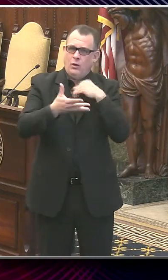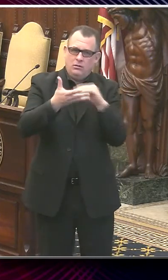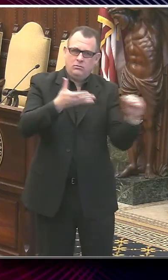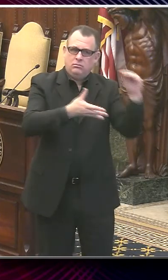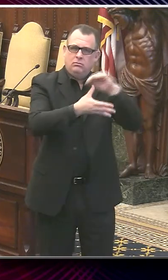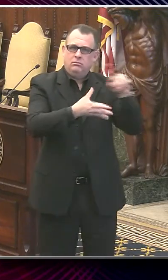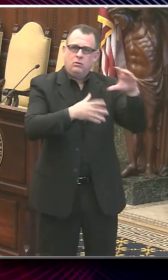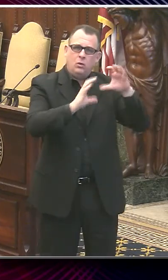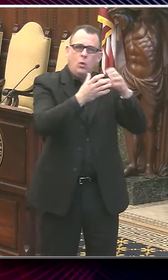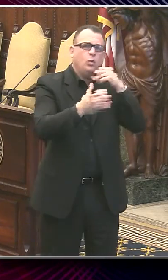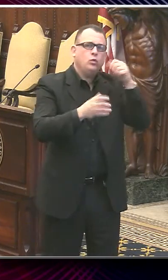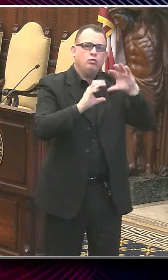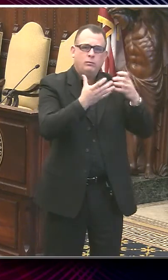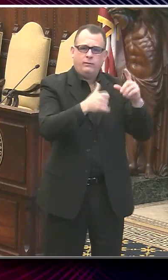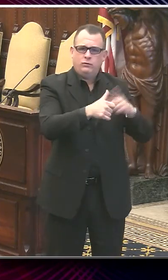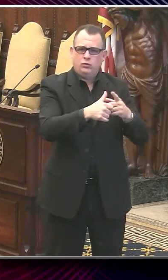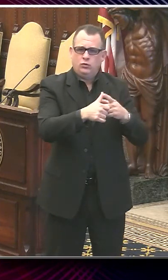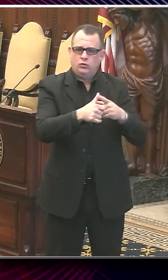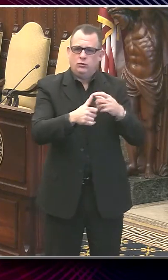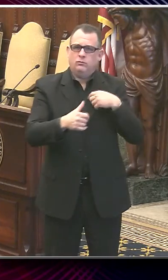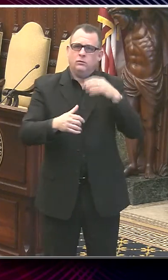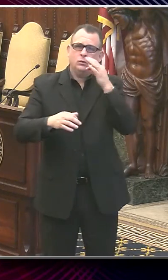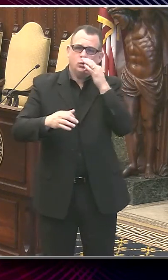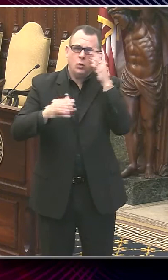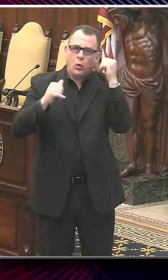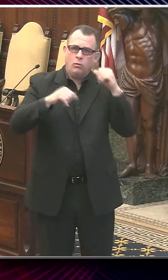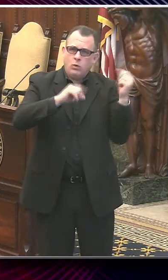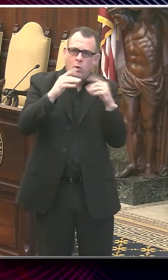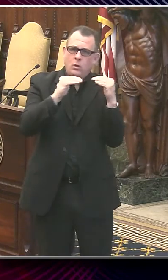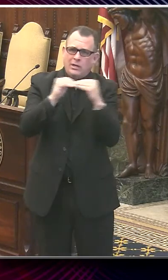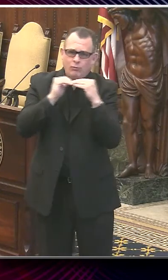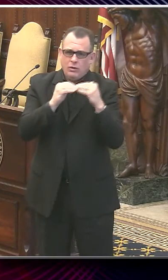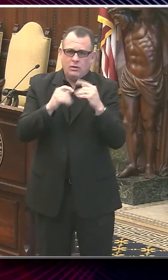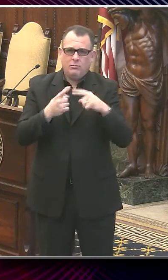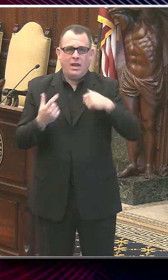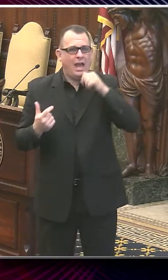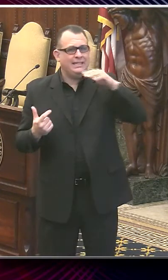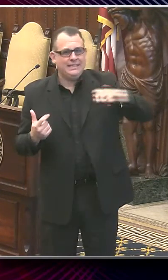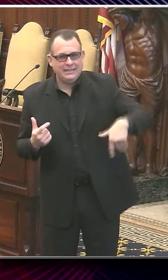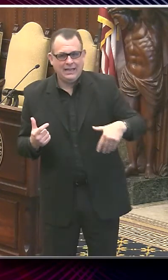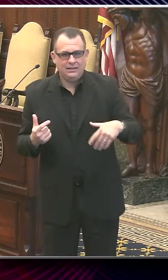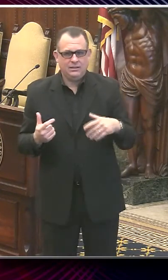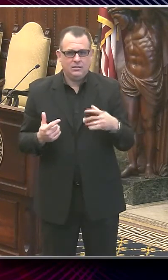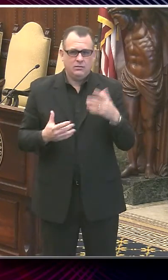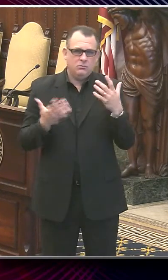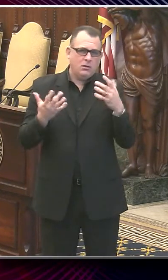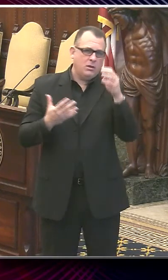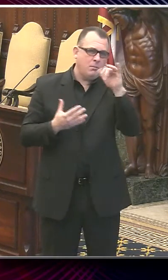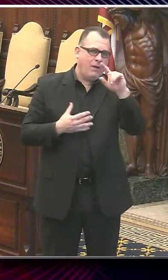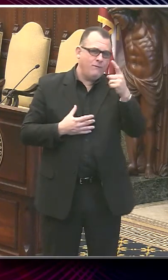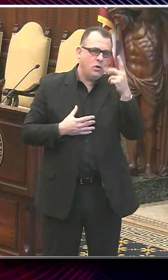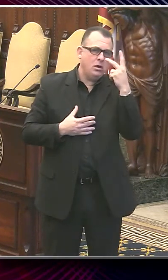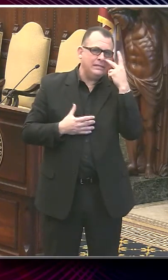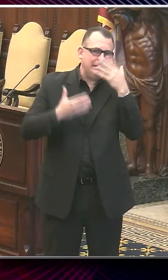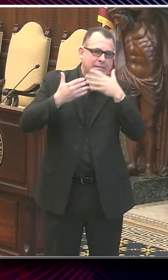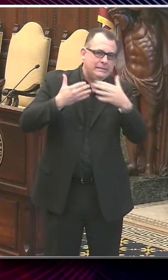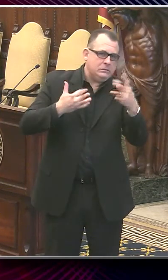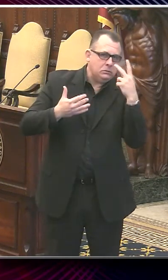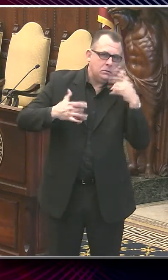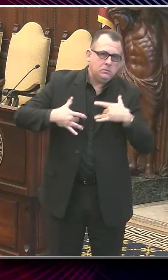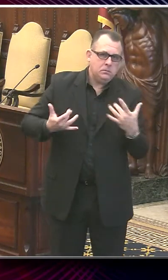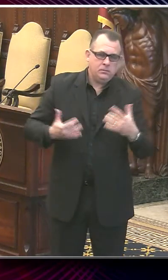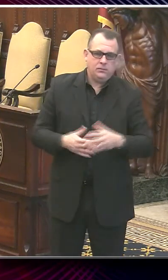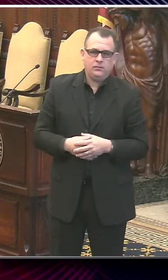It'll be soon, but it's not right yet. Thank you. La pregunta que nos hace Isabel es si, siguiendo el ejemplo del estado de Delaware,